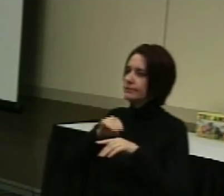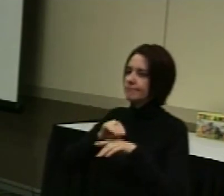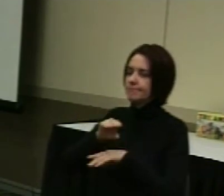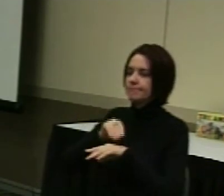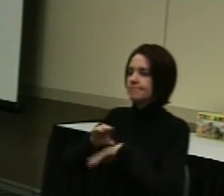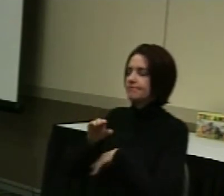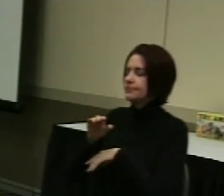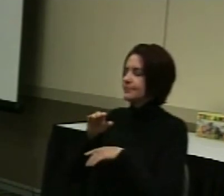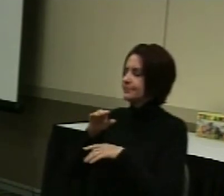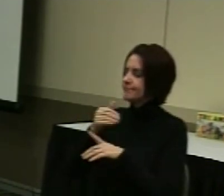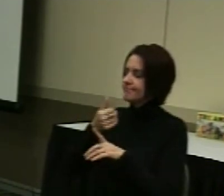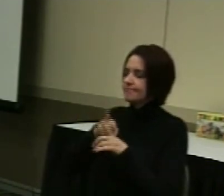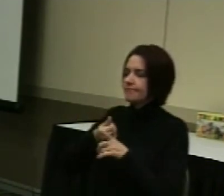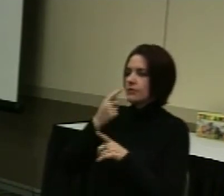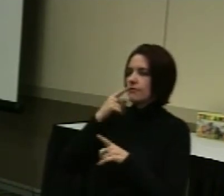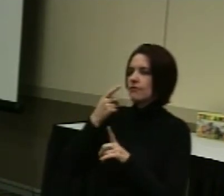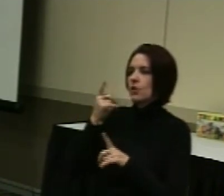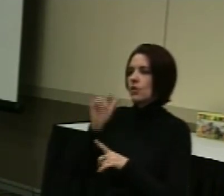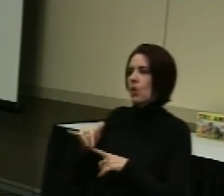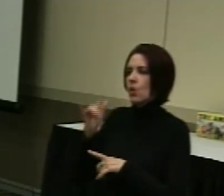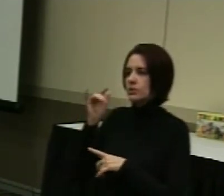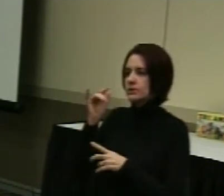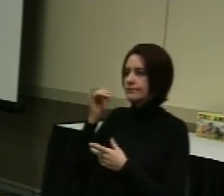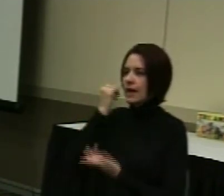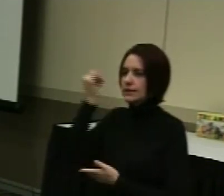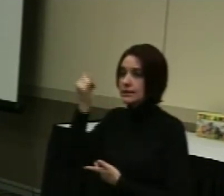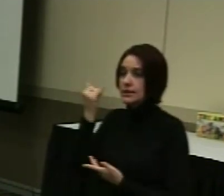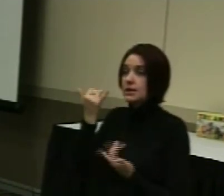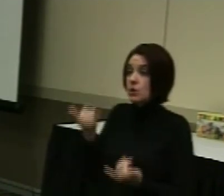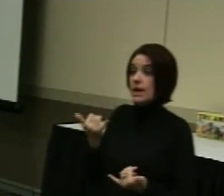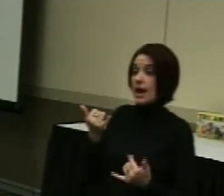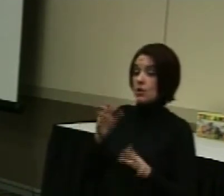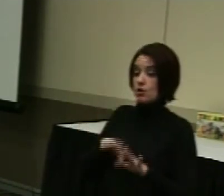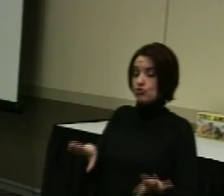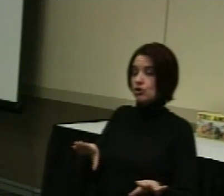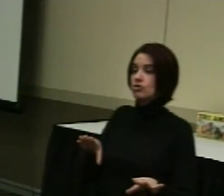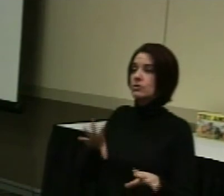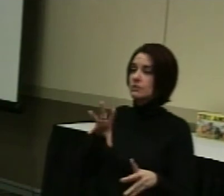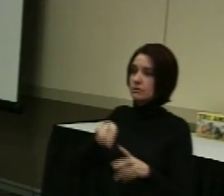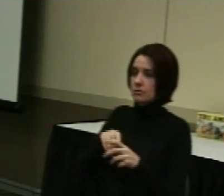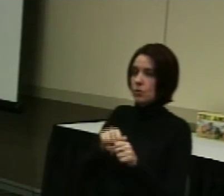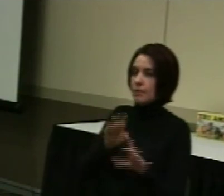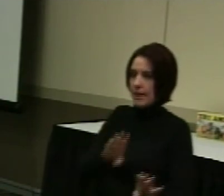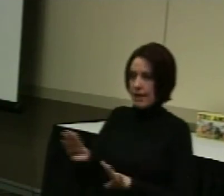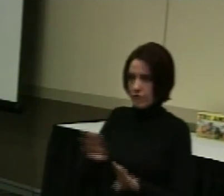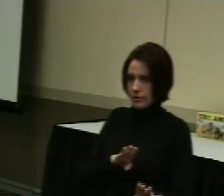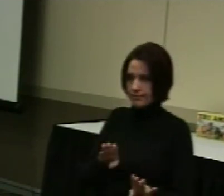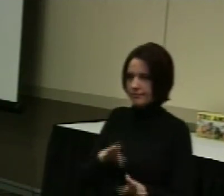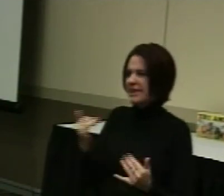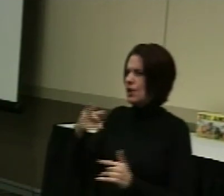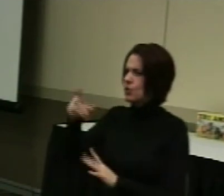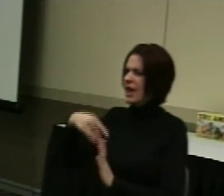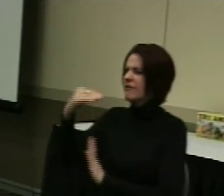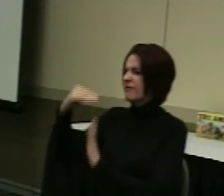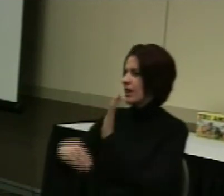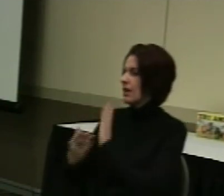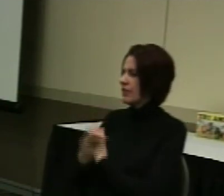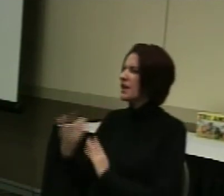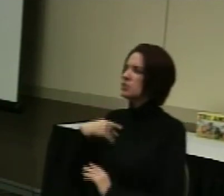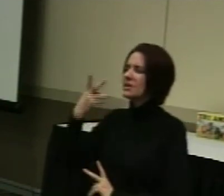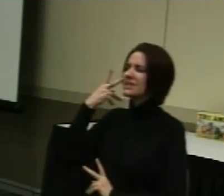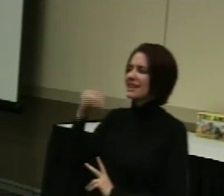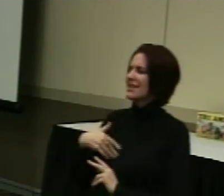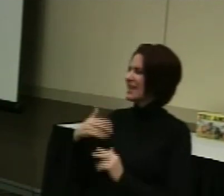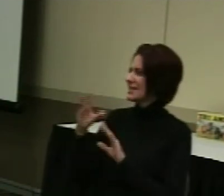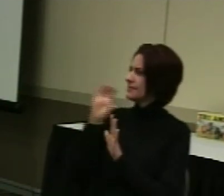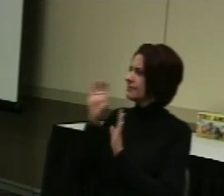the adolescents are engaging in behaviors. Again, now you can be filling out things and writing things out. You'll see this slide again,